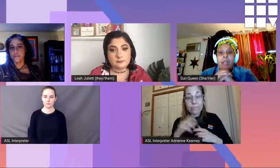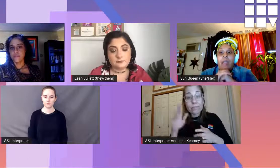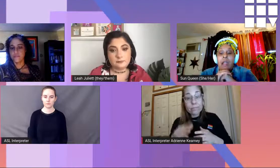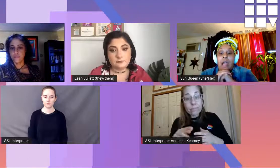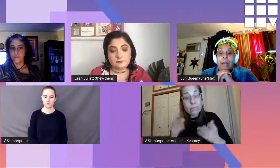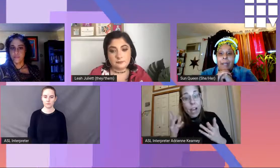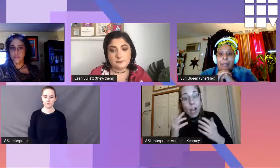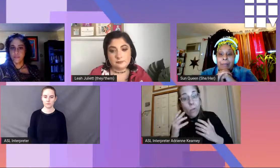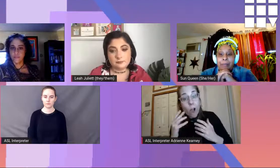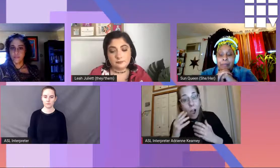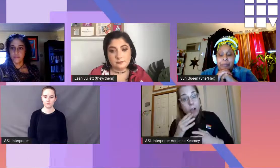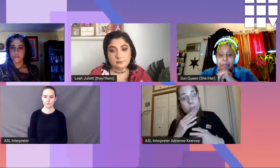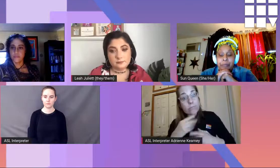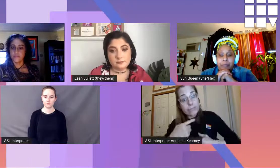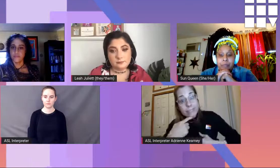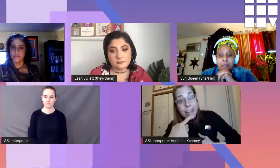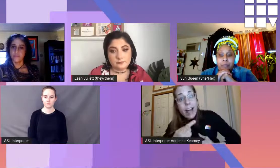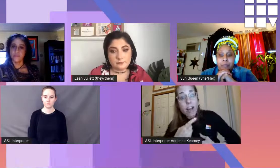story.